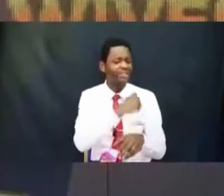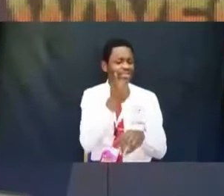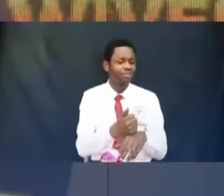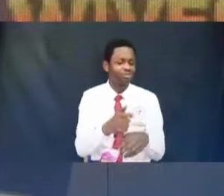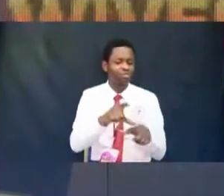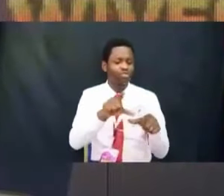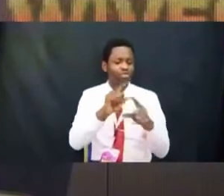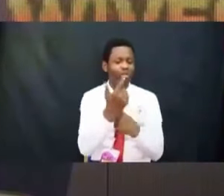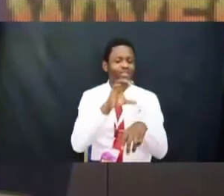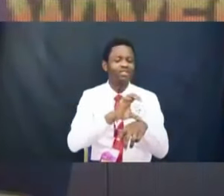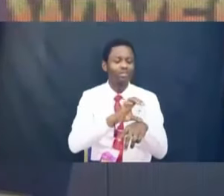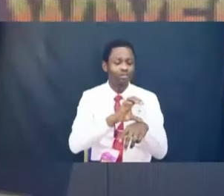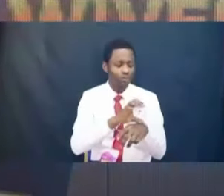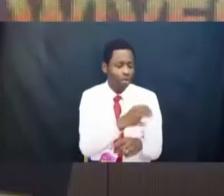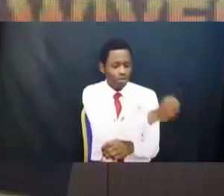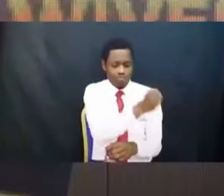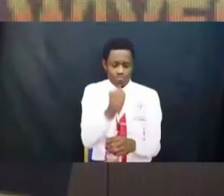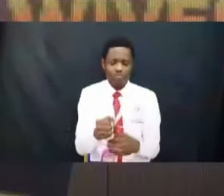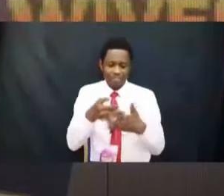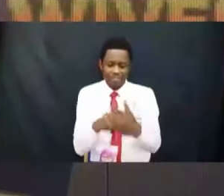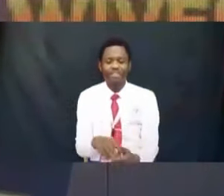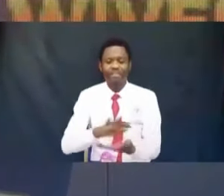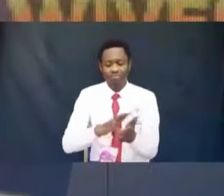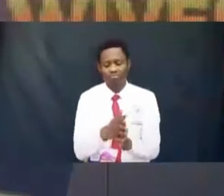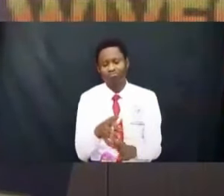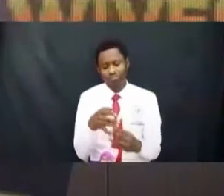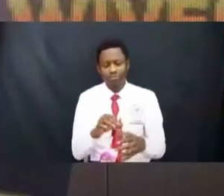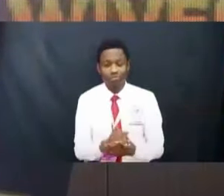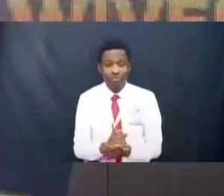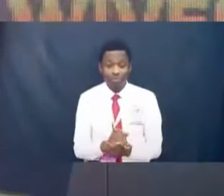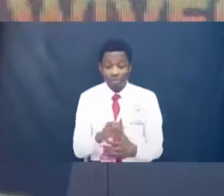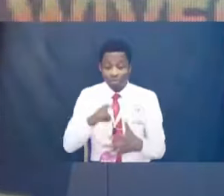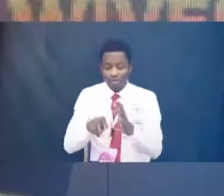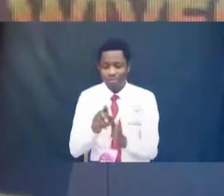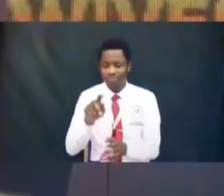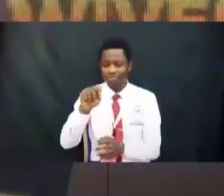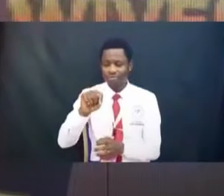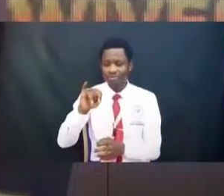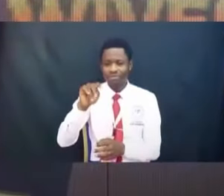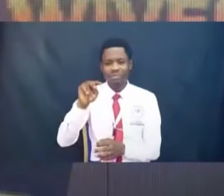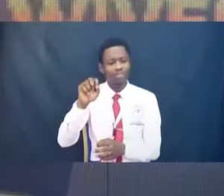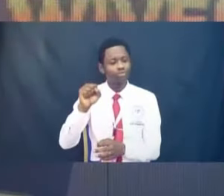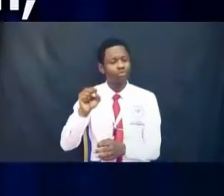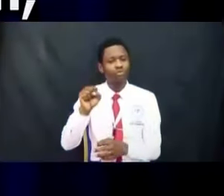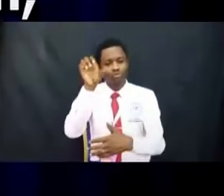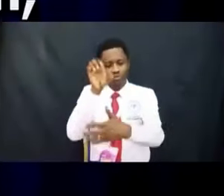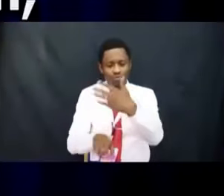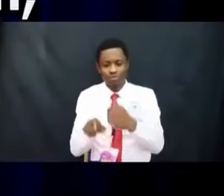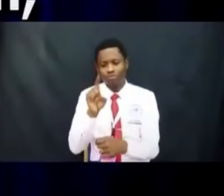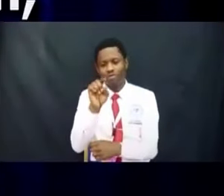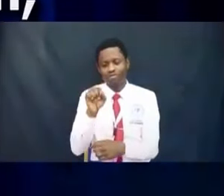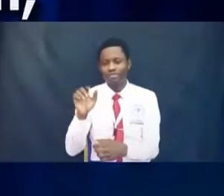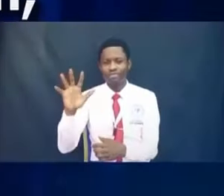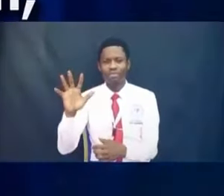disciples. Titus 1:5. The reason I left you in Crete was that you